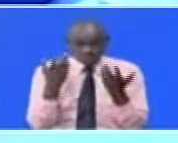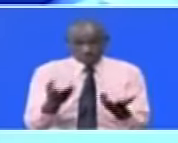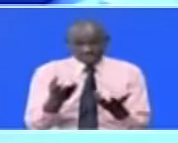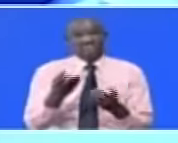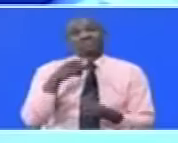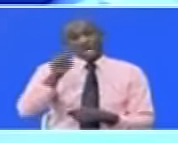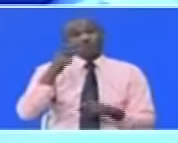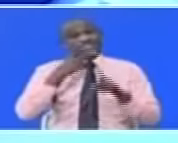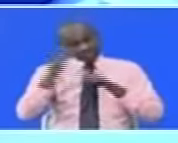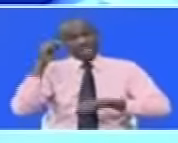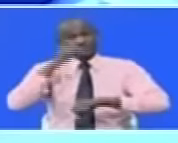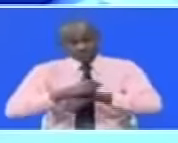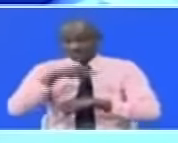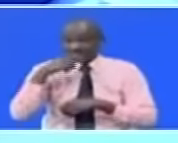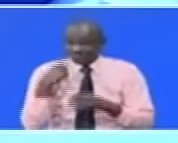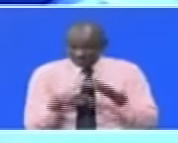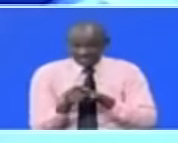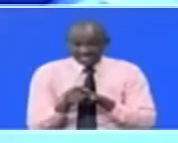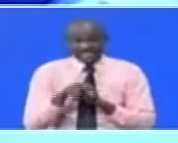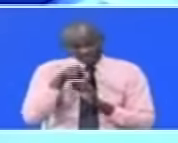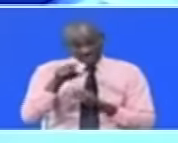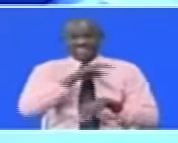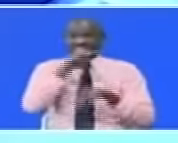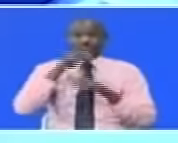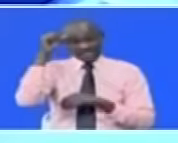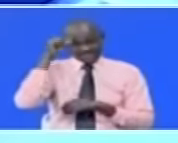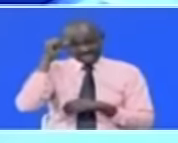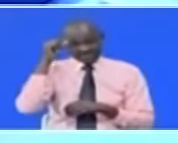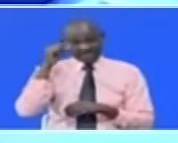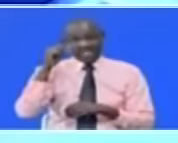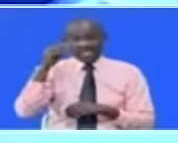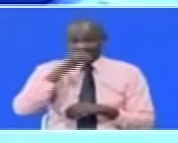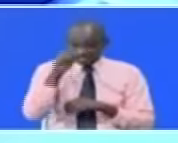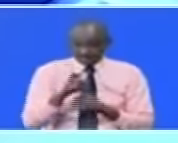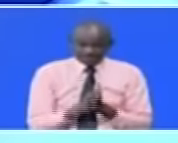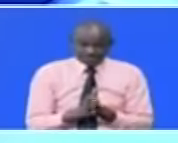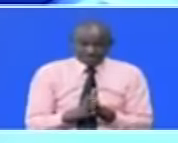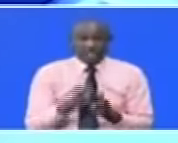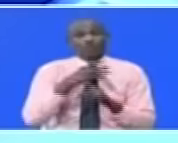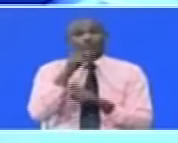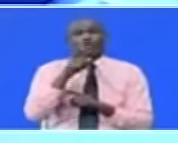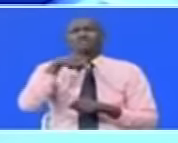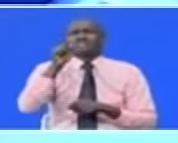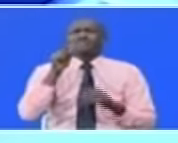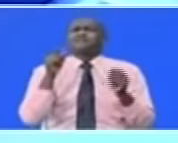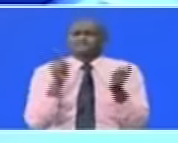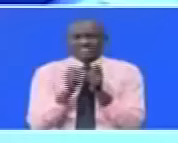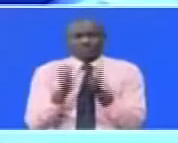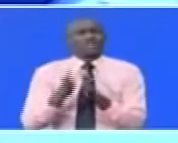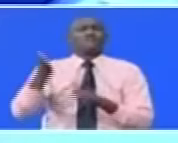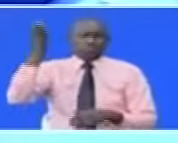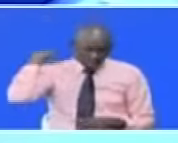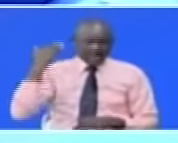secondary schools, after which they will face another national exam in Form 4. Well, KTN's Carol Nderi caught up with some former